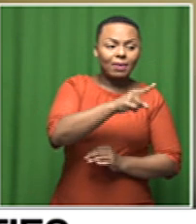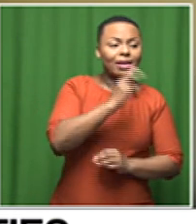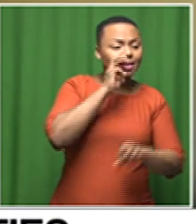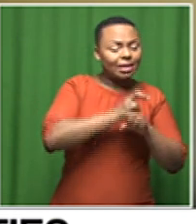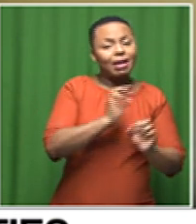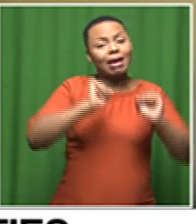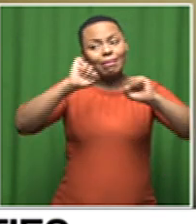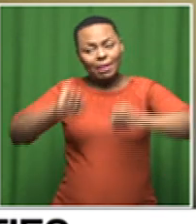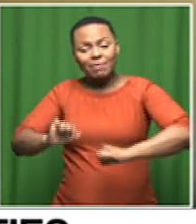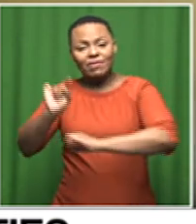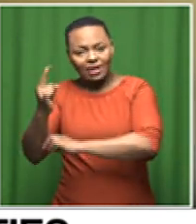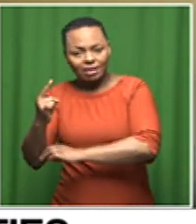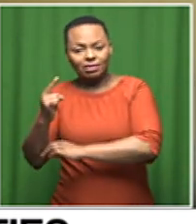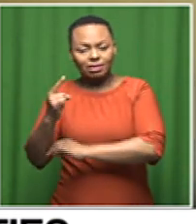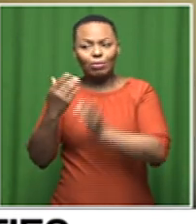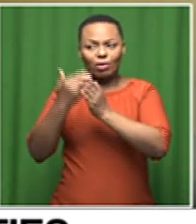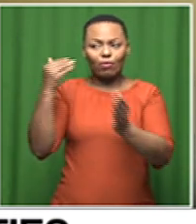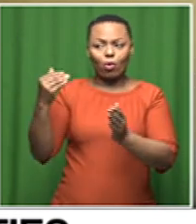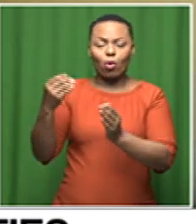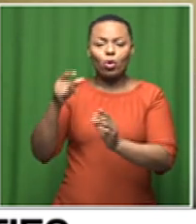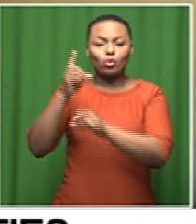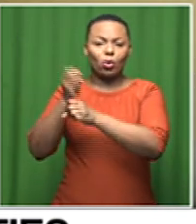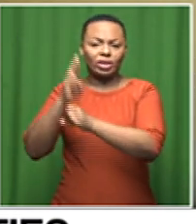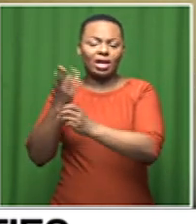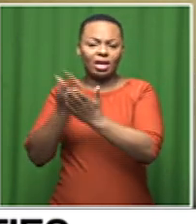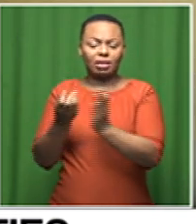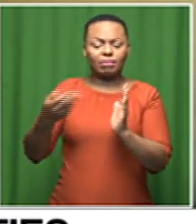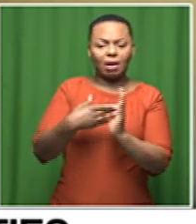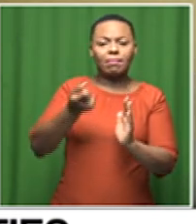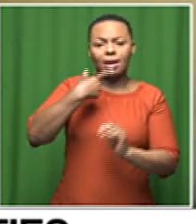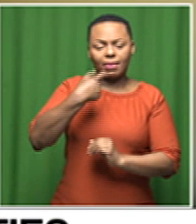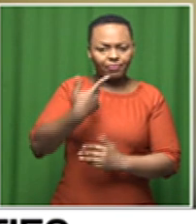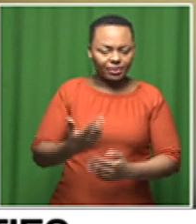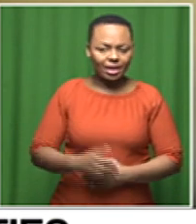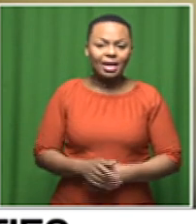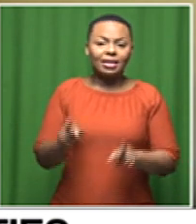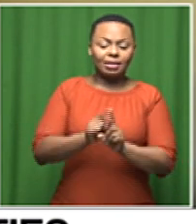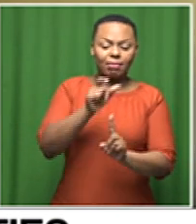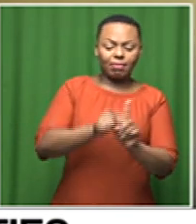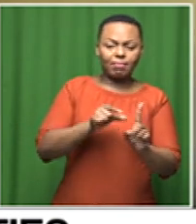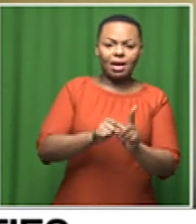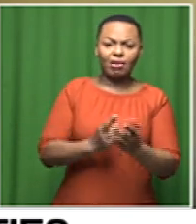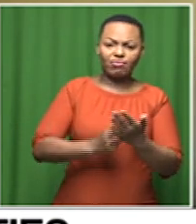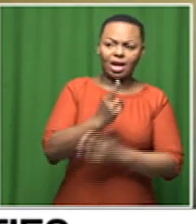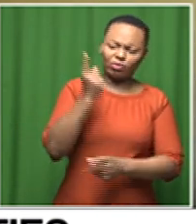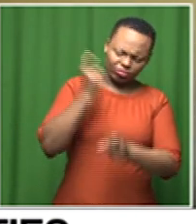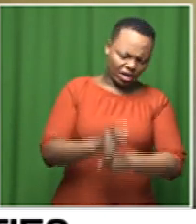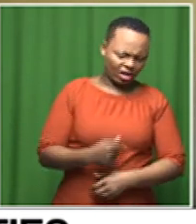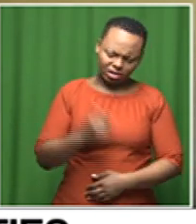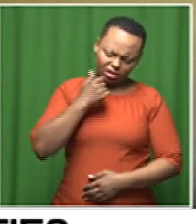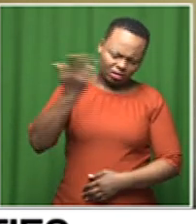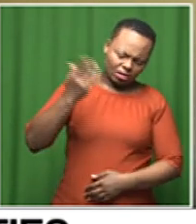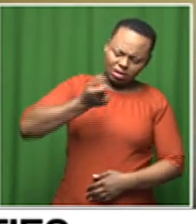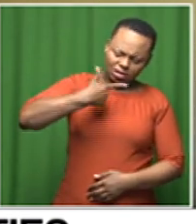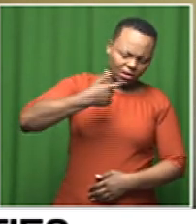must be able to share in the decision-making process. The patient also has a right to refuse treatment. If I explain something, the patient is within their full right to